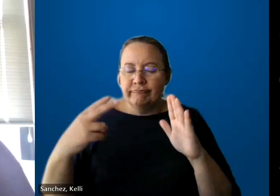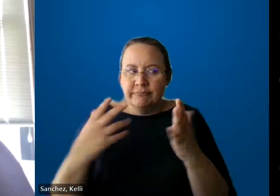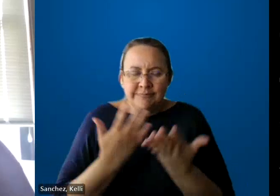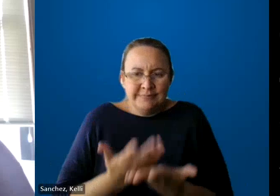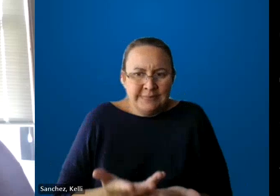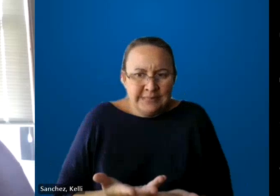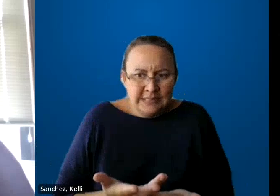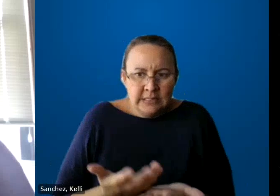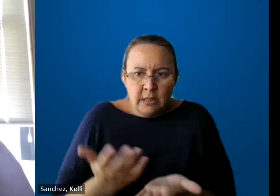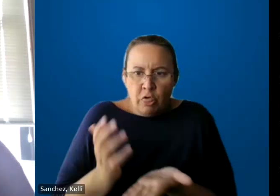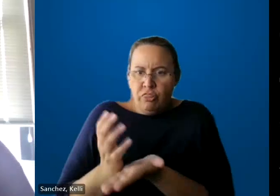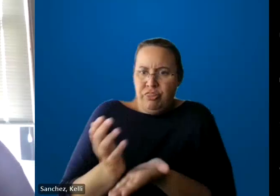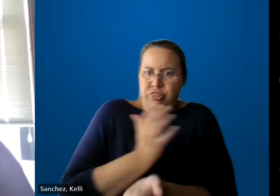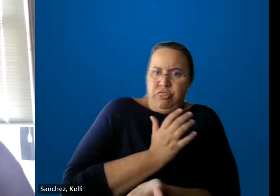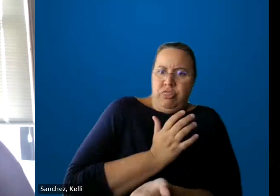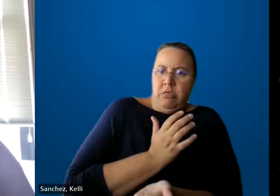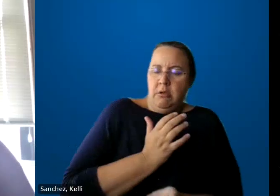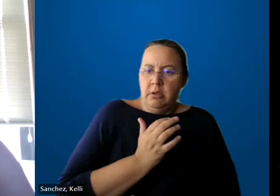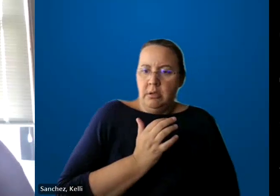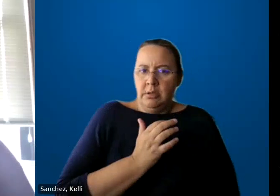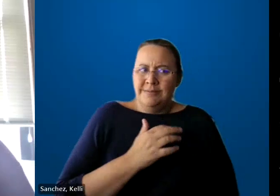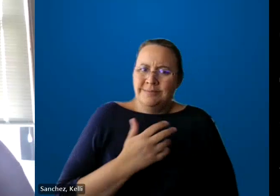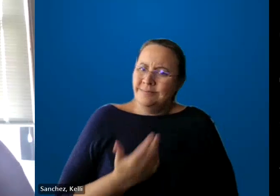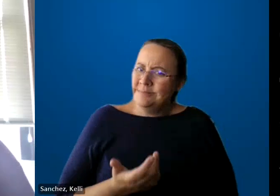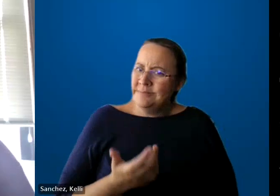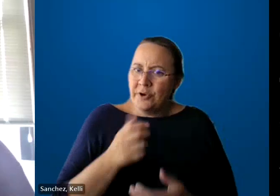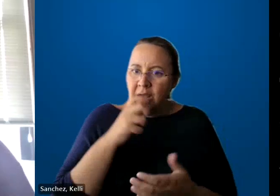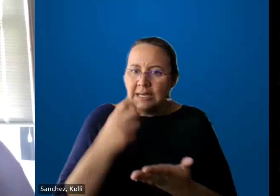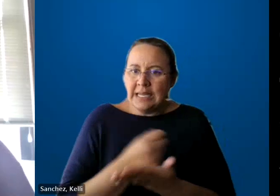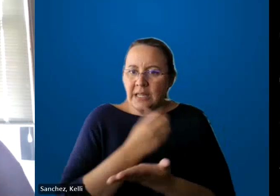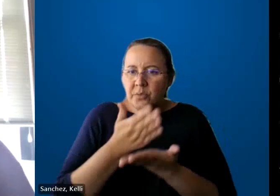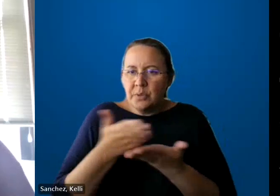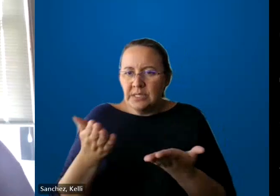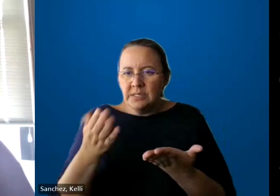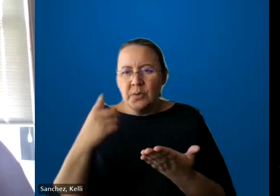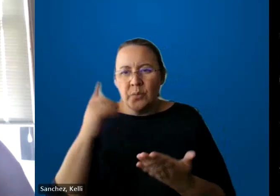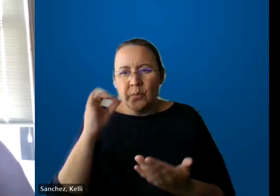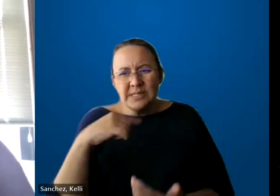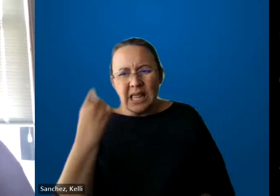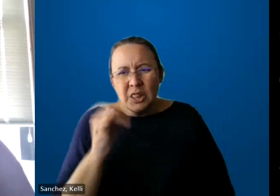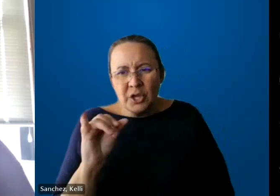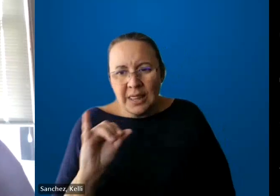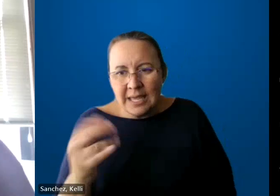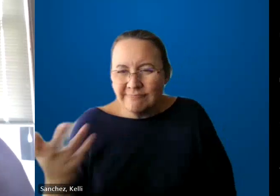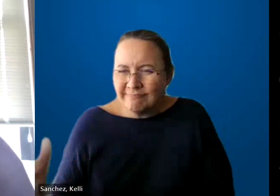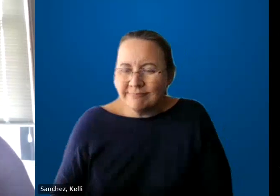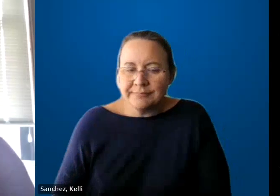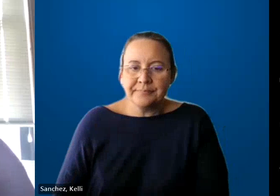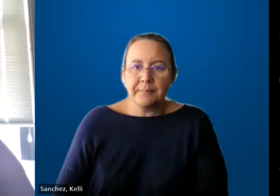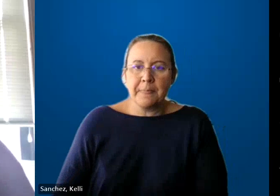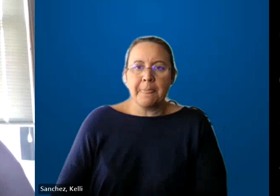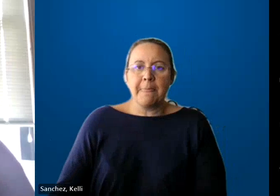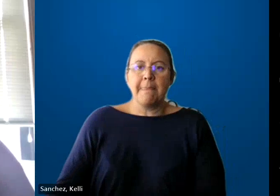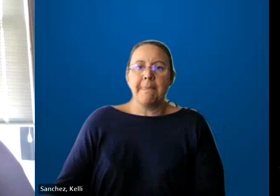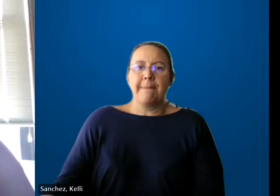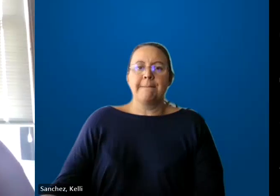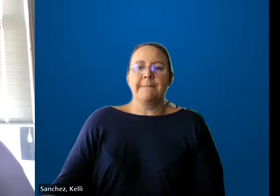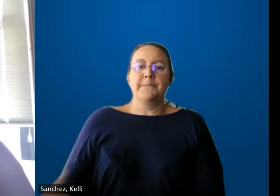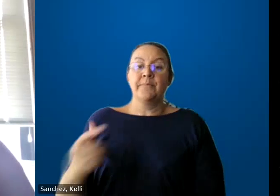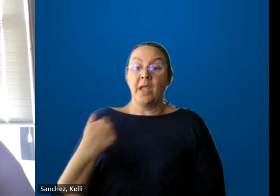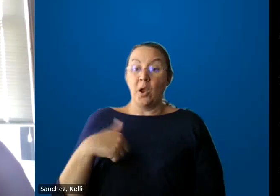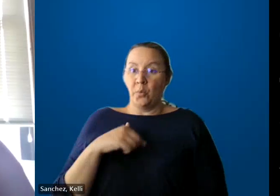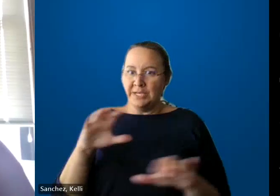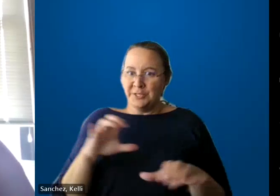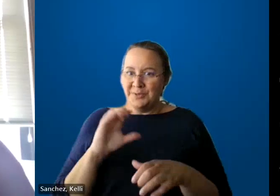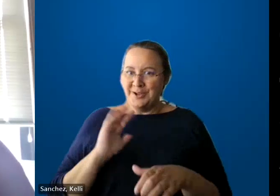able to get the resources that they so desperately need? What does that look like? I mean, are we doing our due